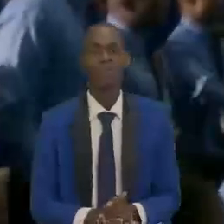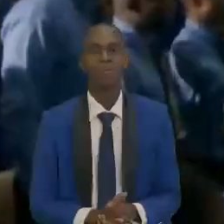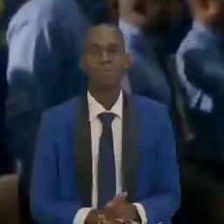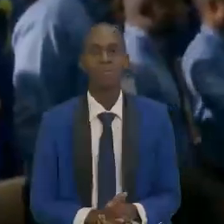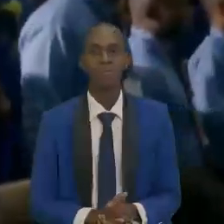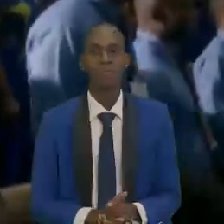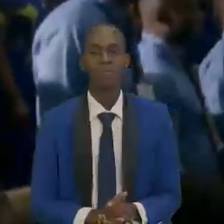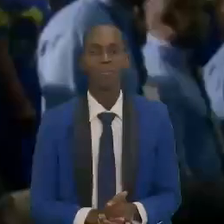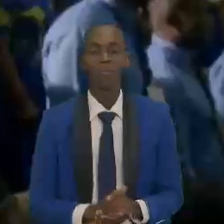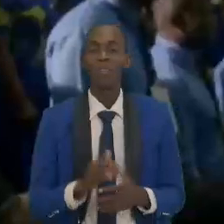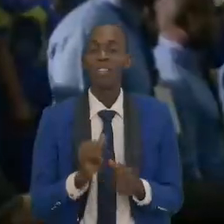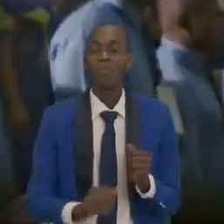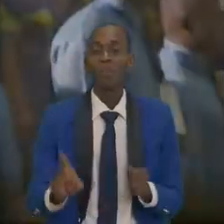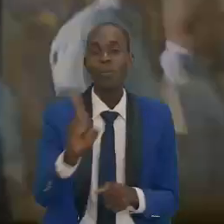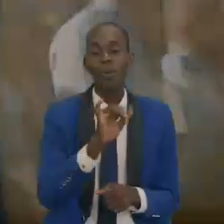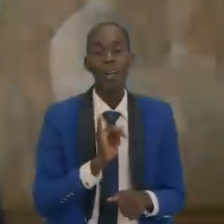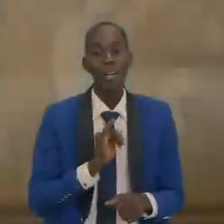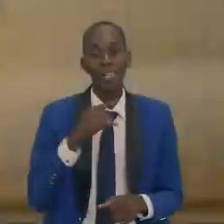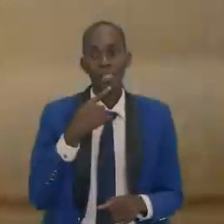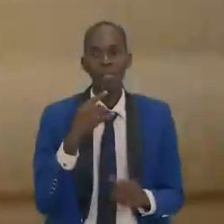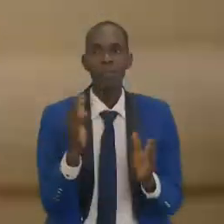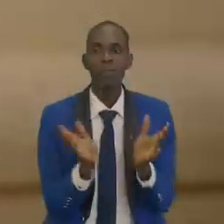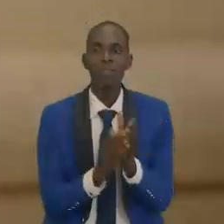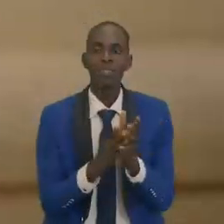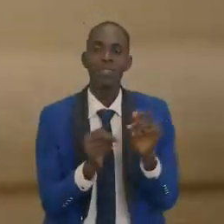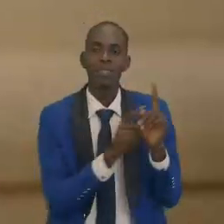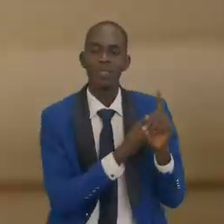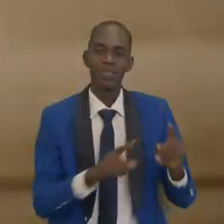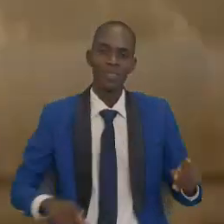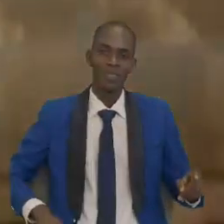everybody I said praise the Lord